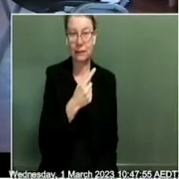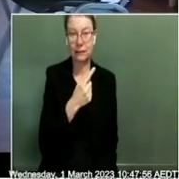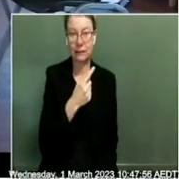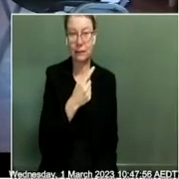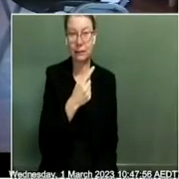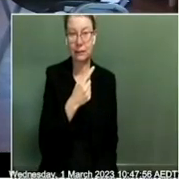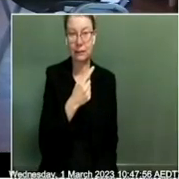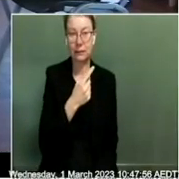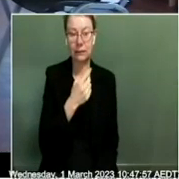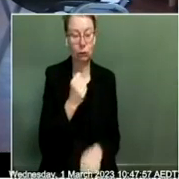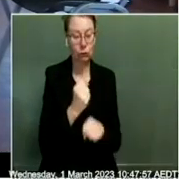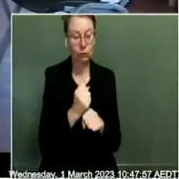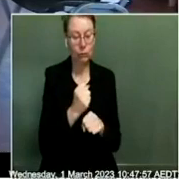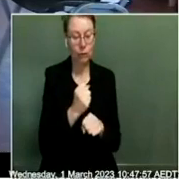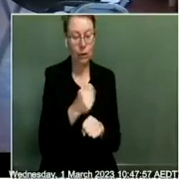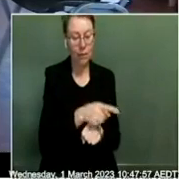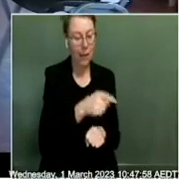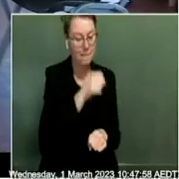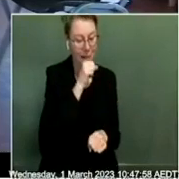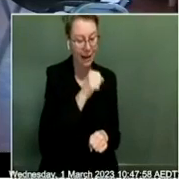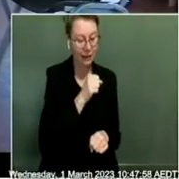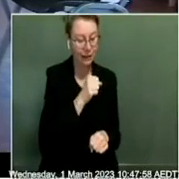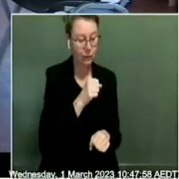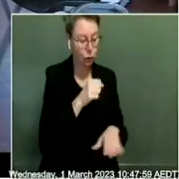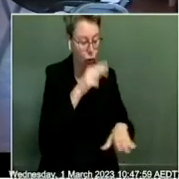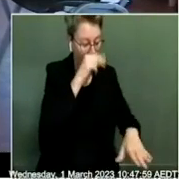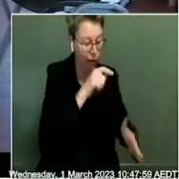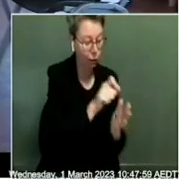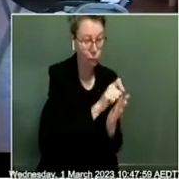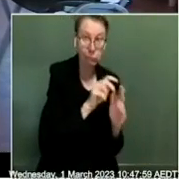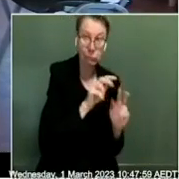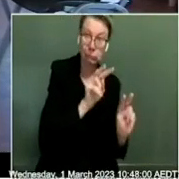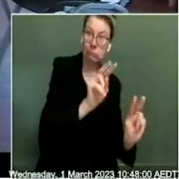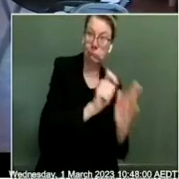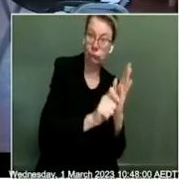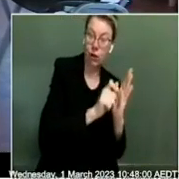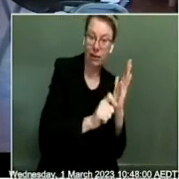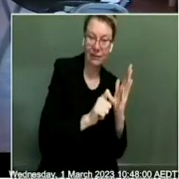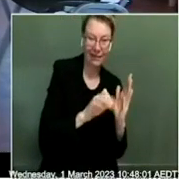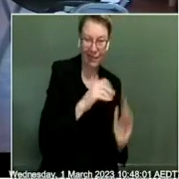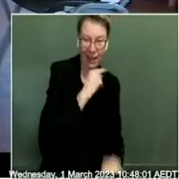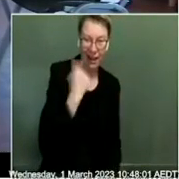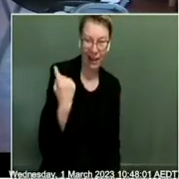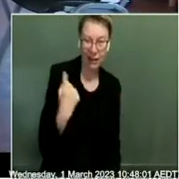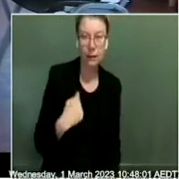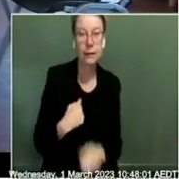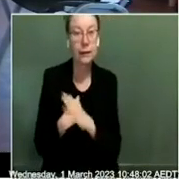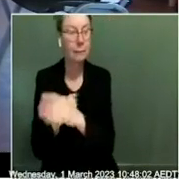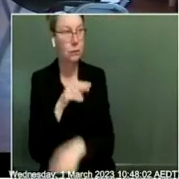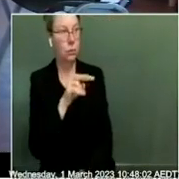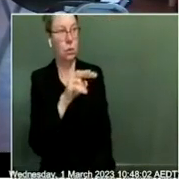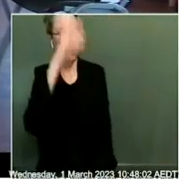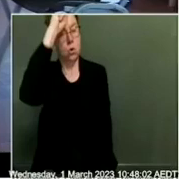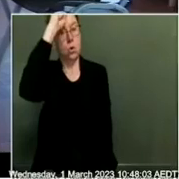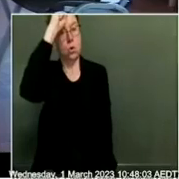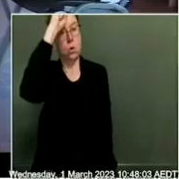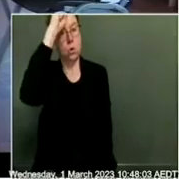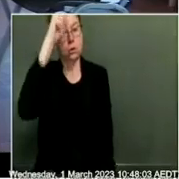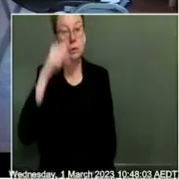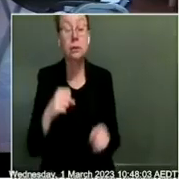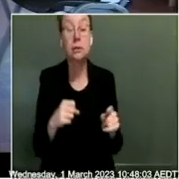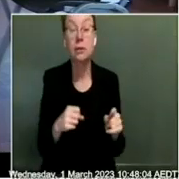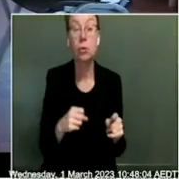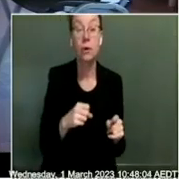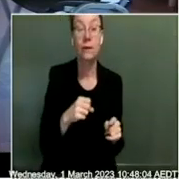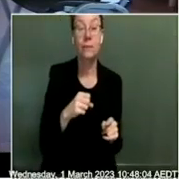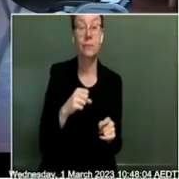It's a record. It must have been an extraordinary occasion. Because he vividly remembers it. Yeah. And they were going to town.